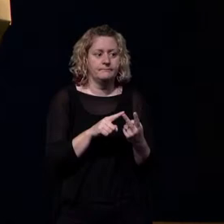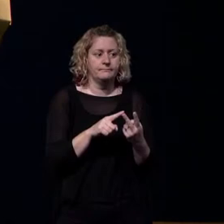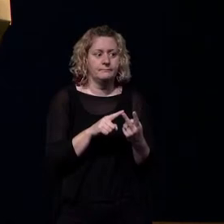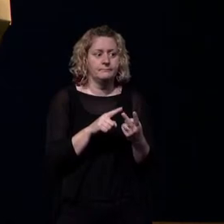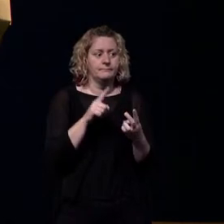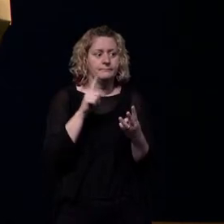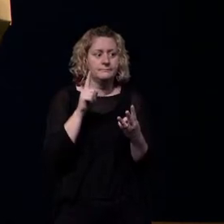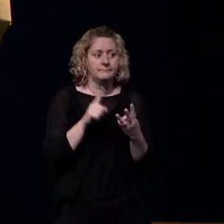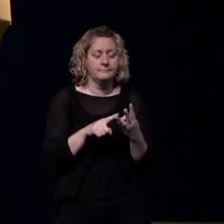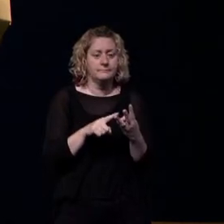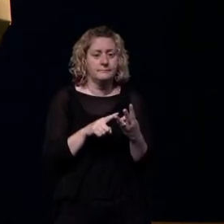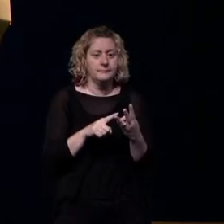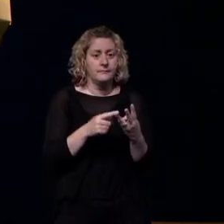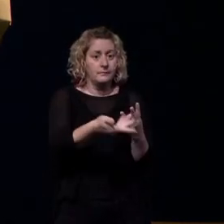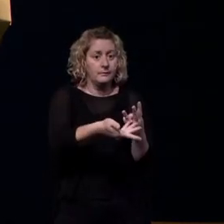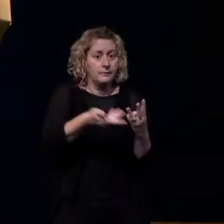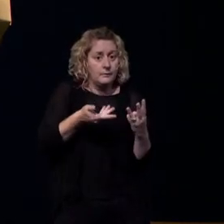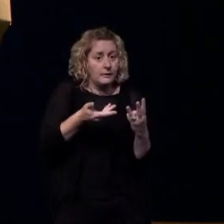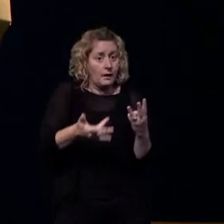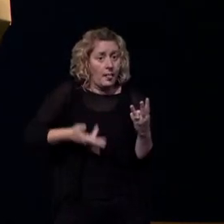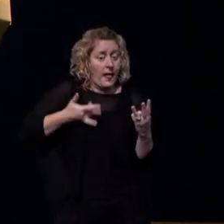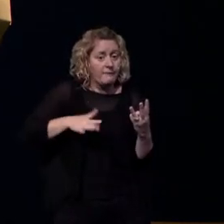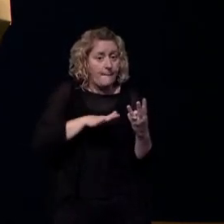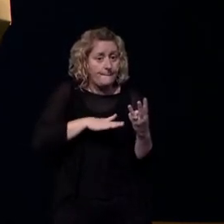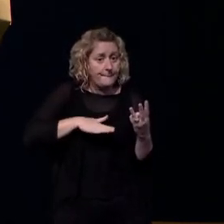What gives my life meaning?